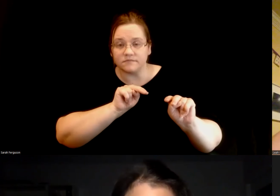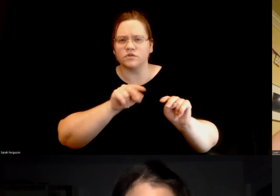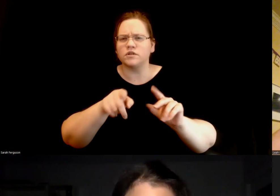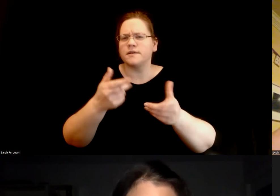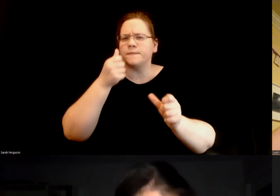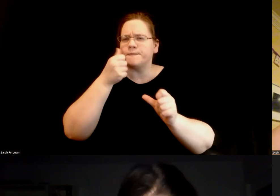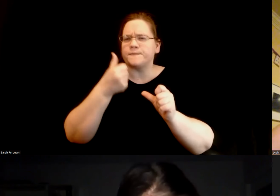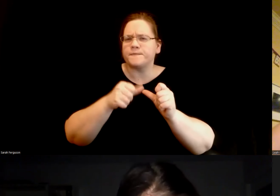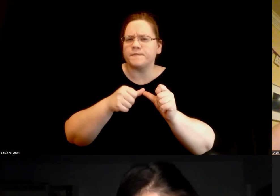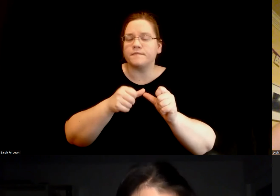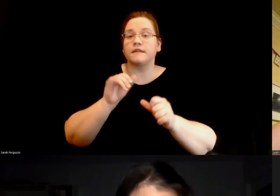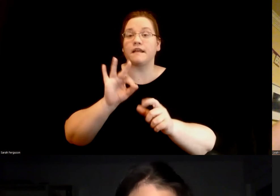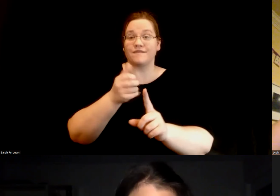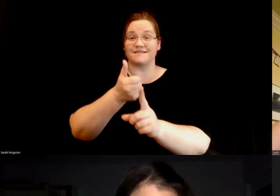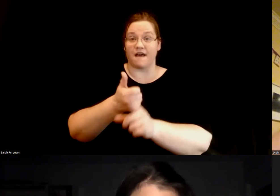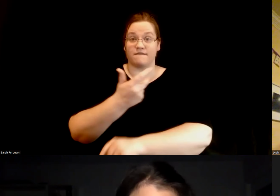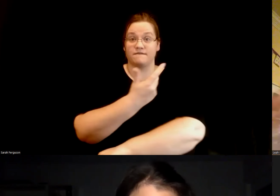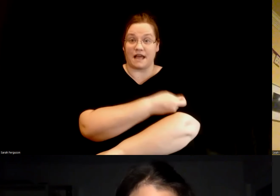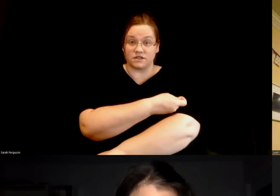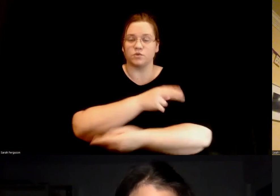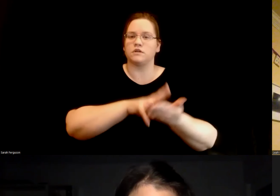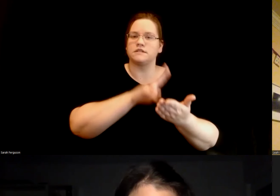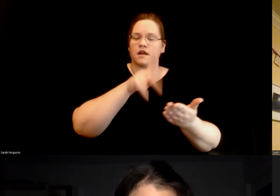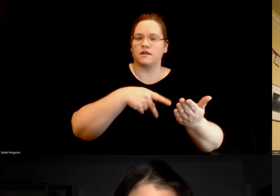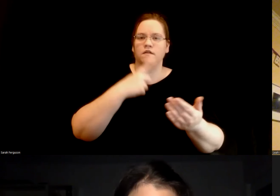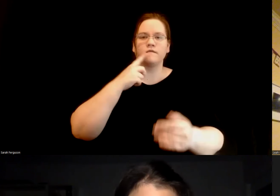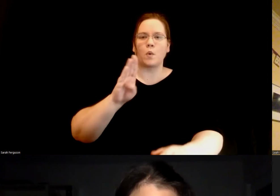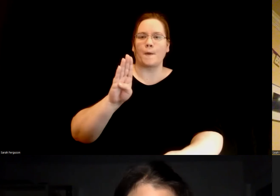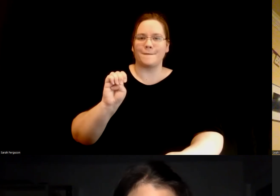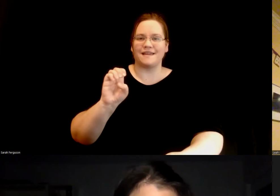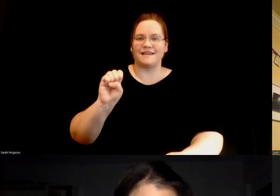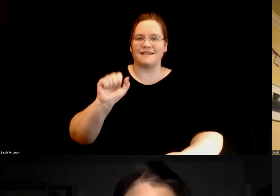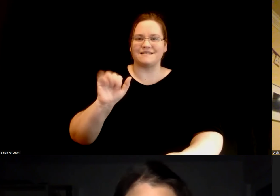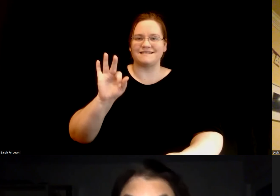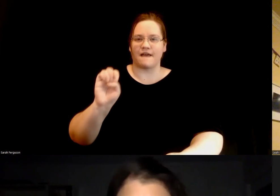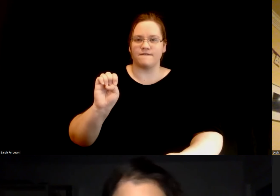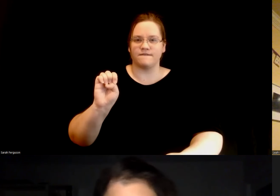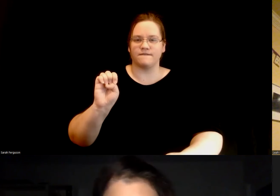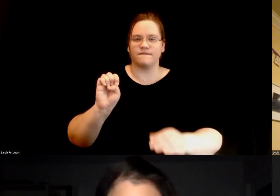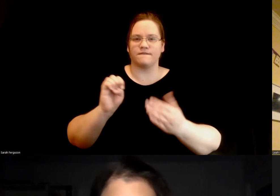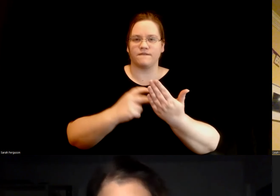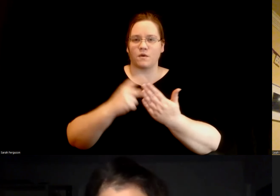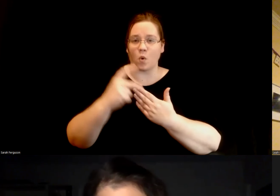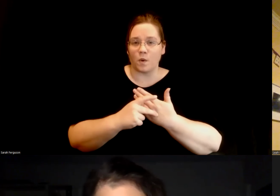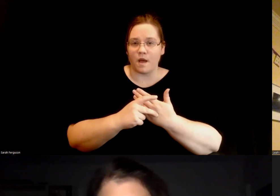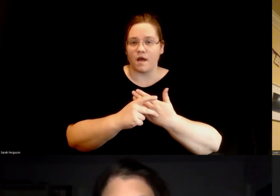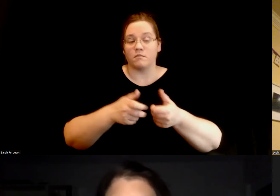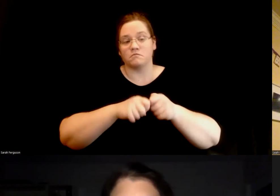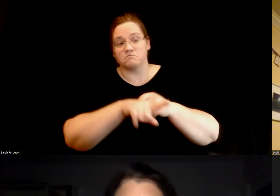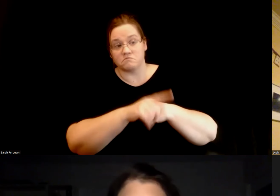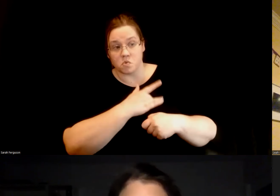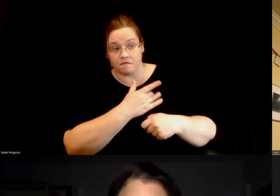recall that if you got vaccinated yourself, you can sign up for the V-Safe program, and like you would get texts saying, how do you feel